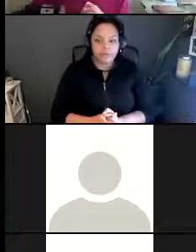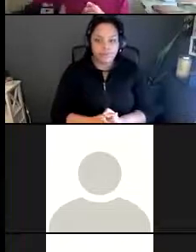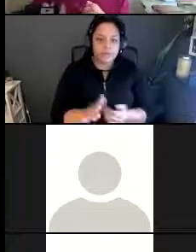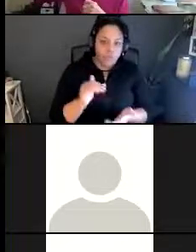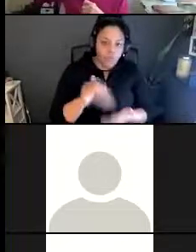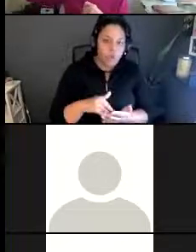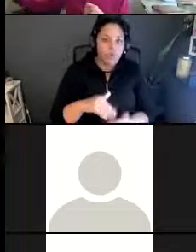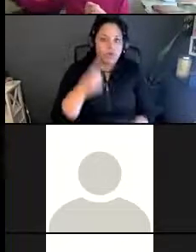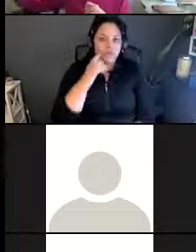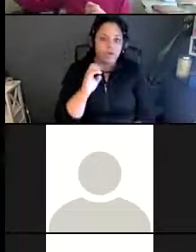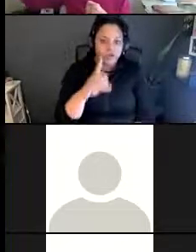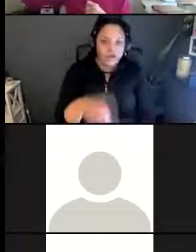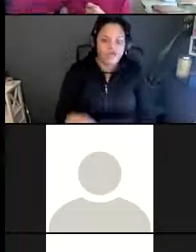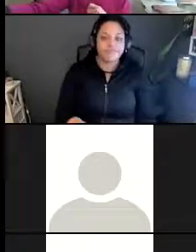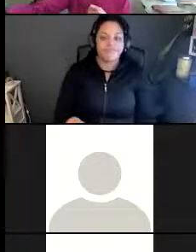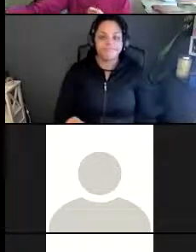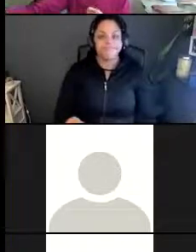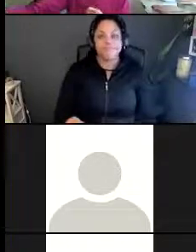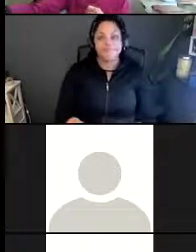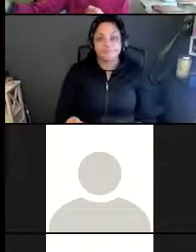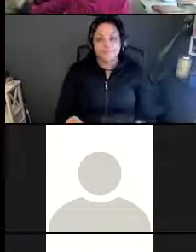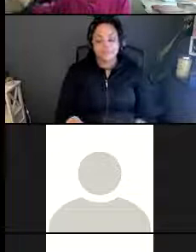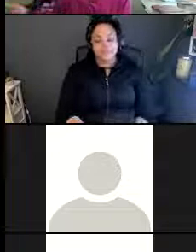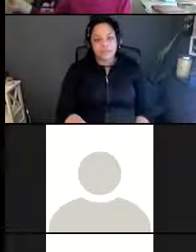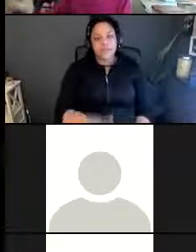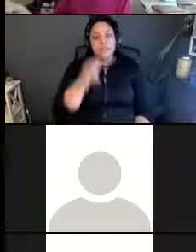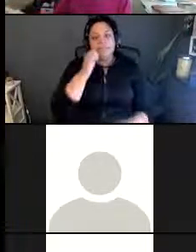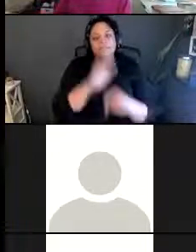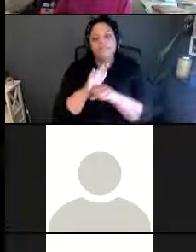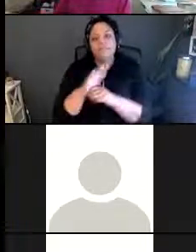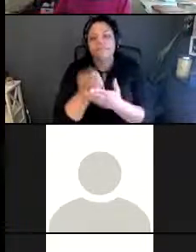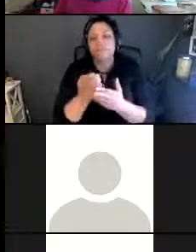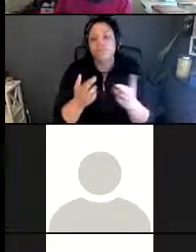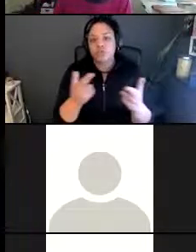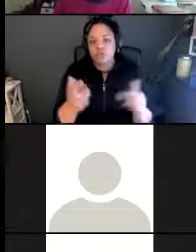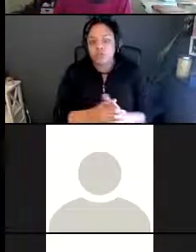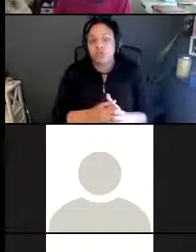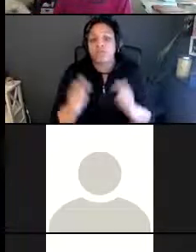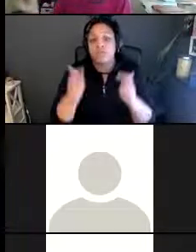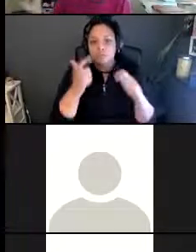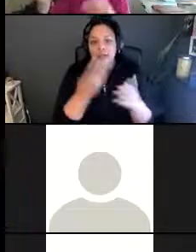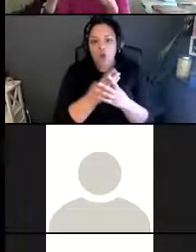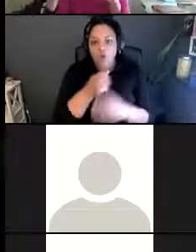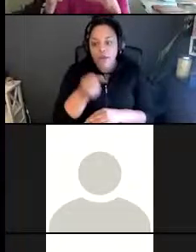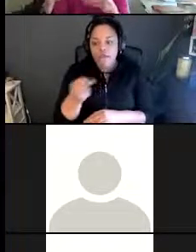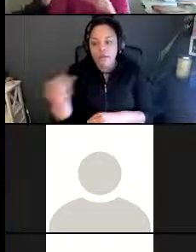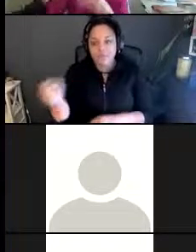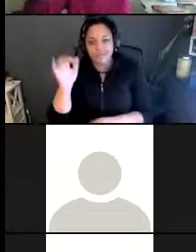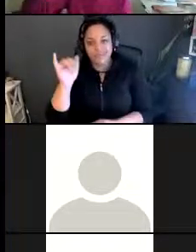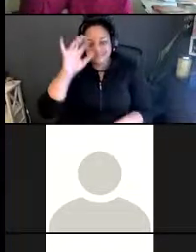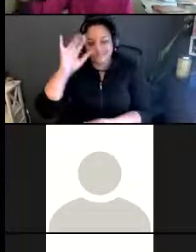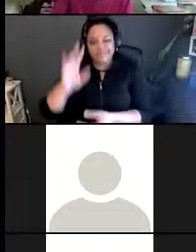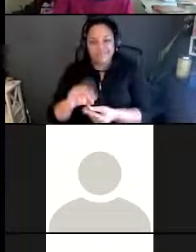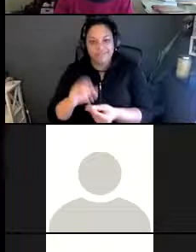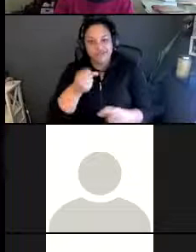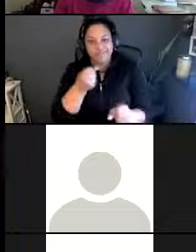education, lack of economic resources, mass incarceration, that all can contribute to